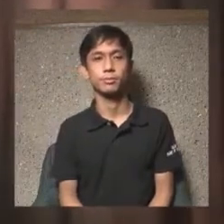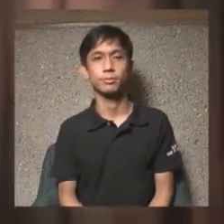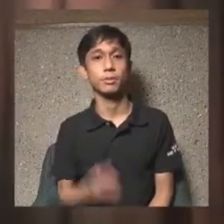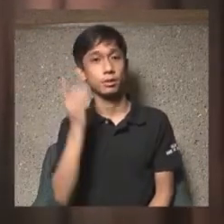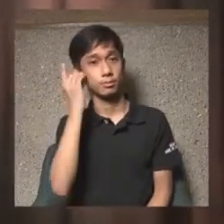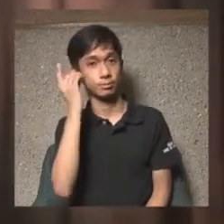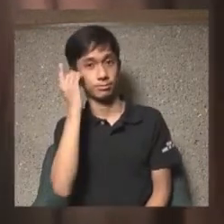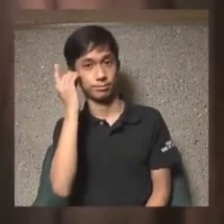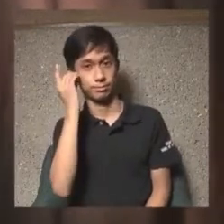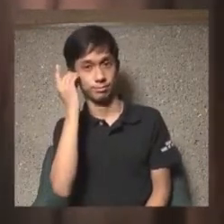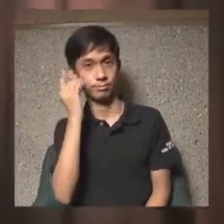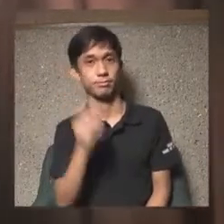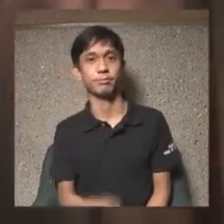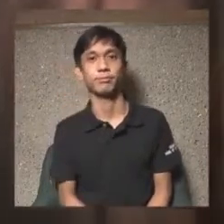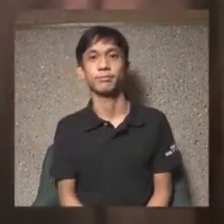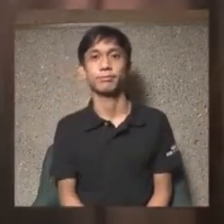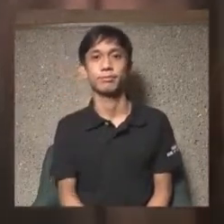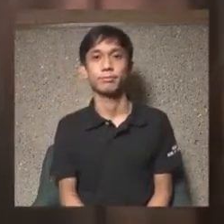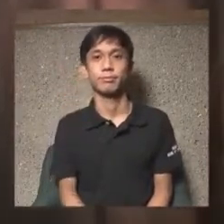Sabi niya, Didoy,